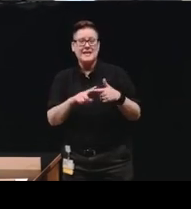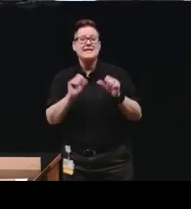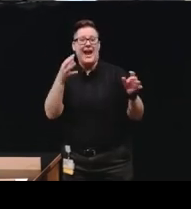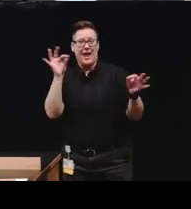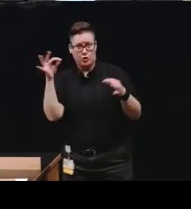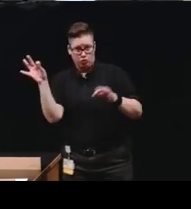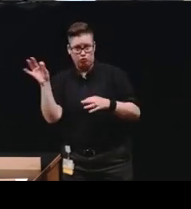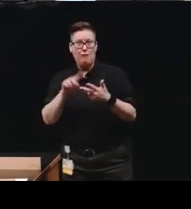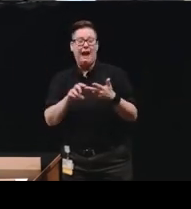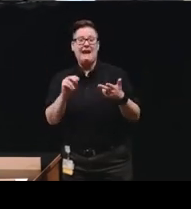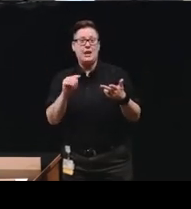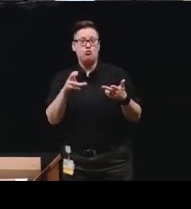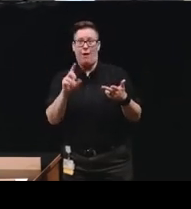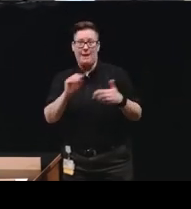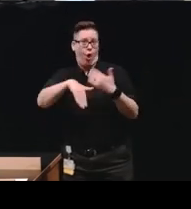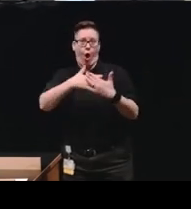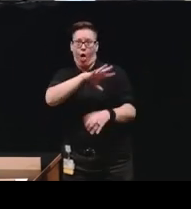all in one video.